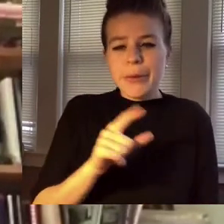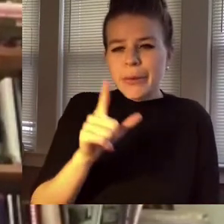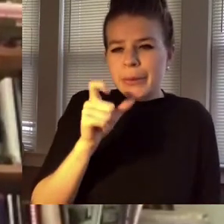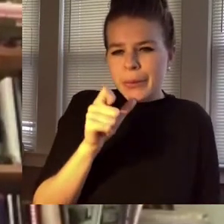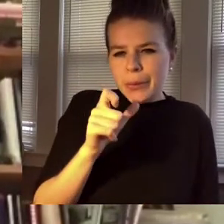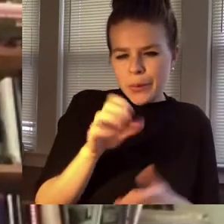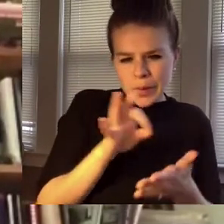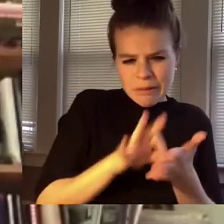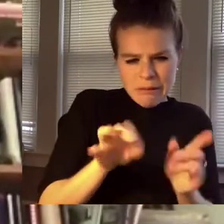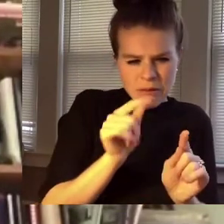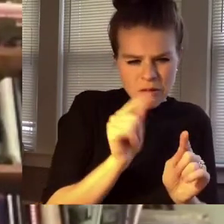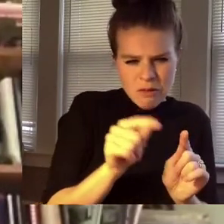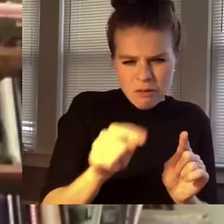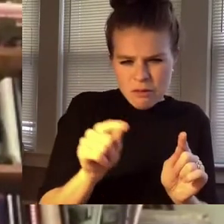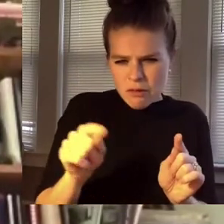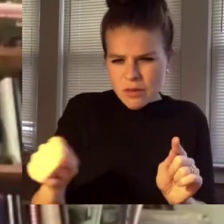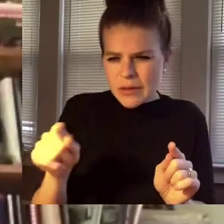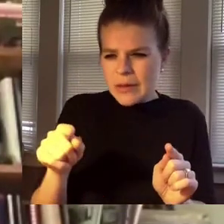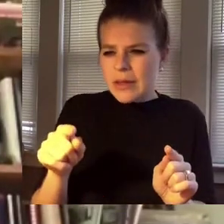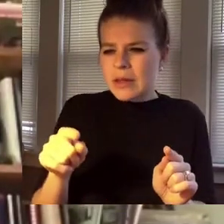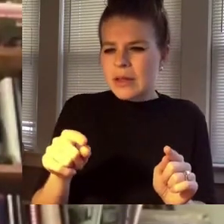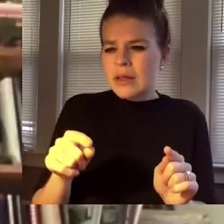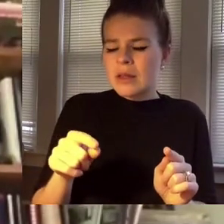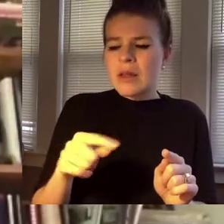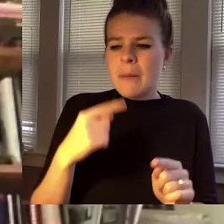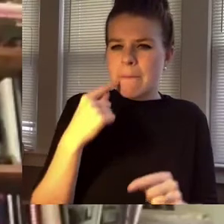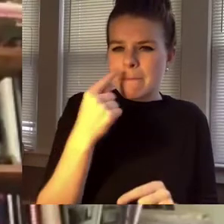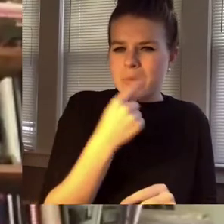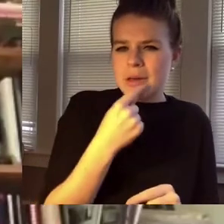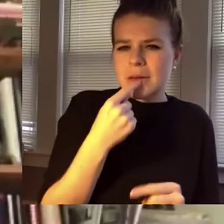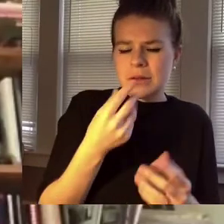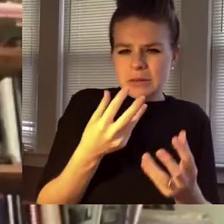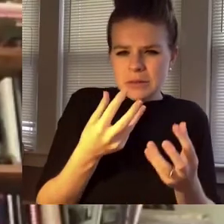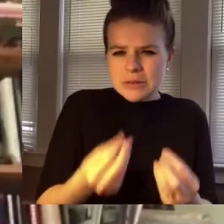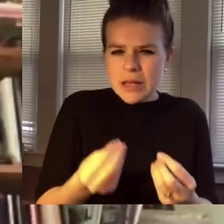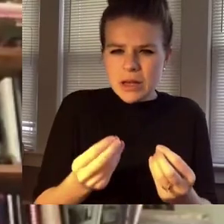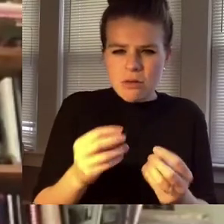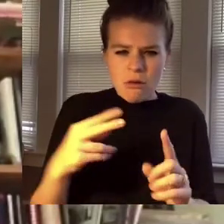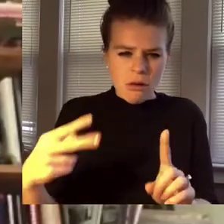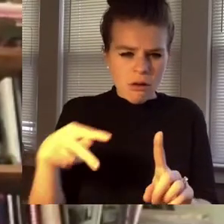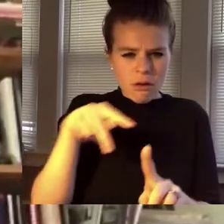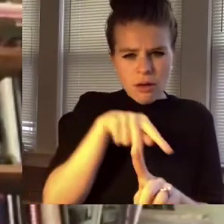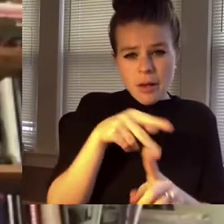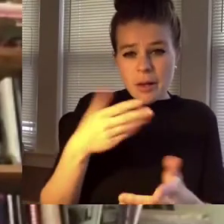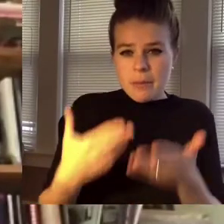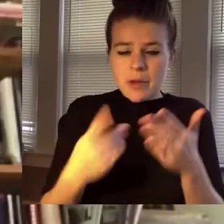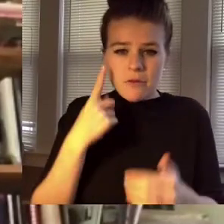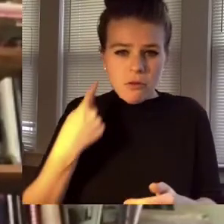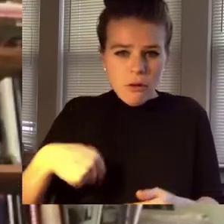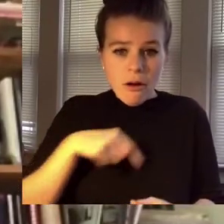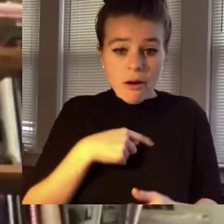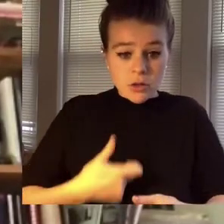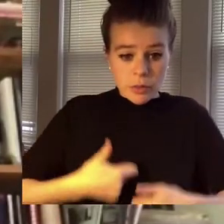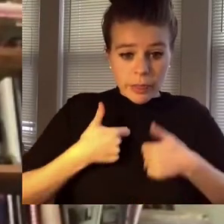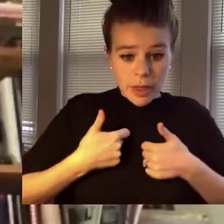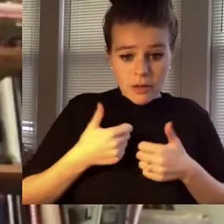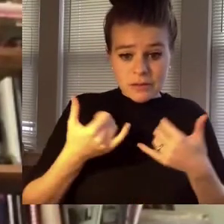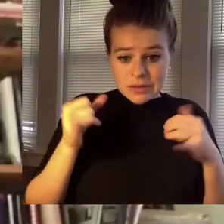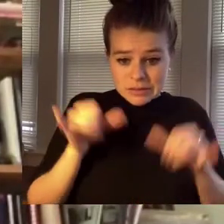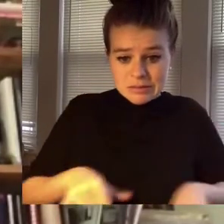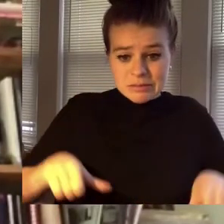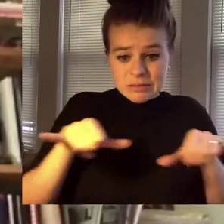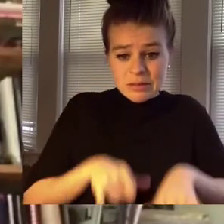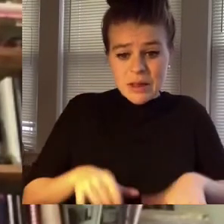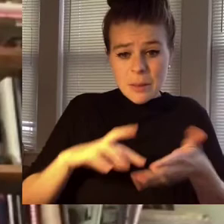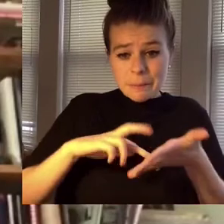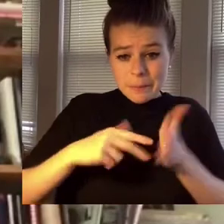in whose mouths ice couldn't melt, mouths of tender duplicity, perhaps for us to live as we do. And by this